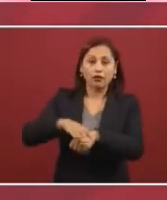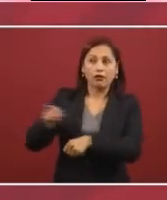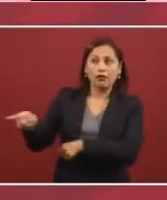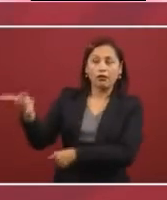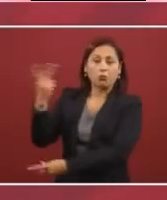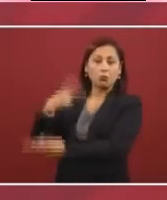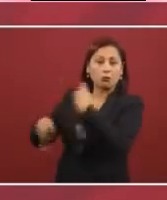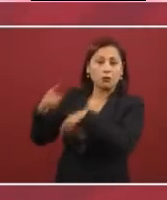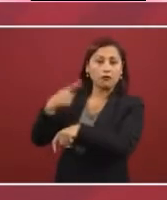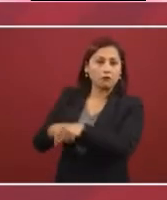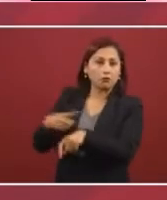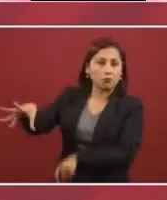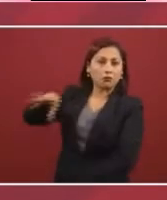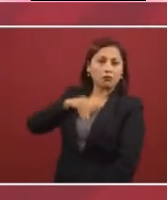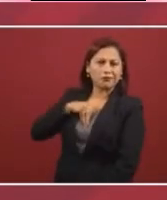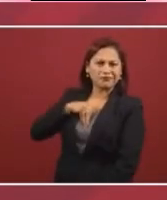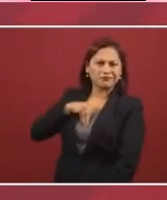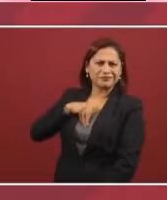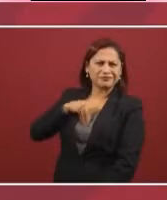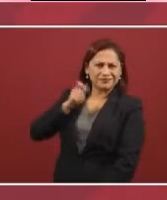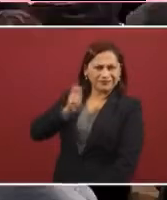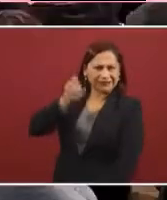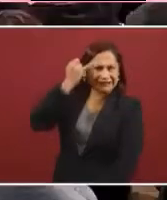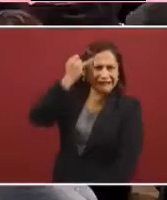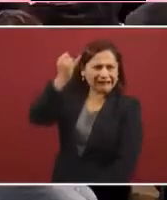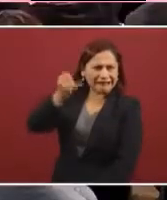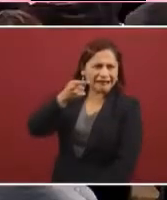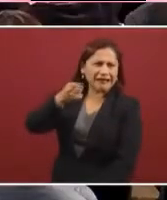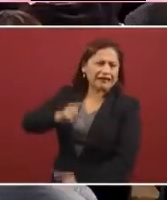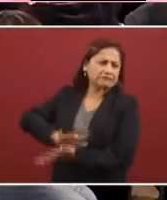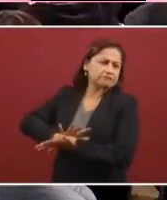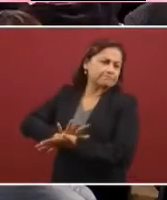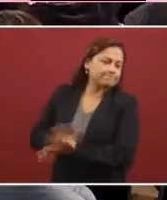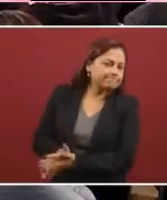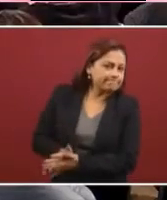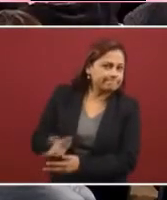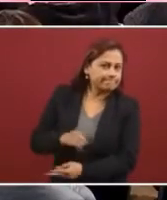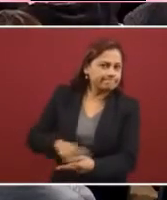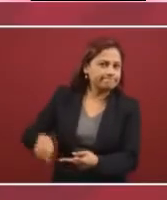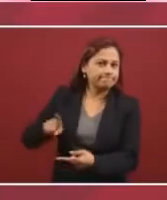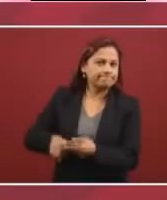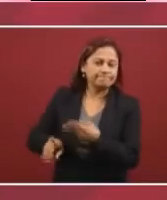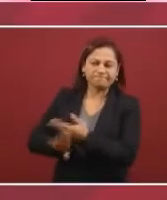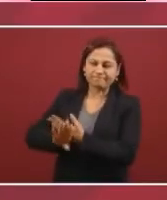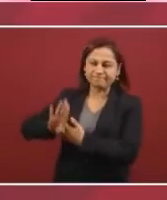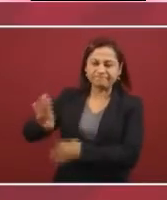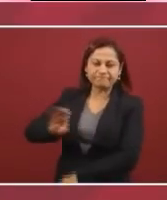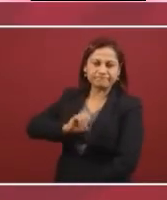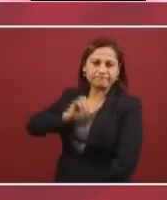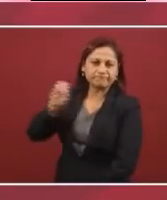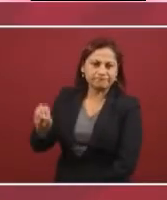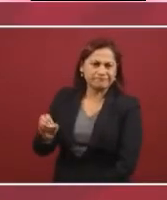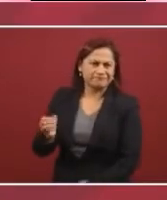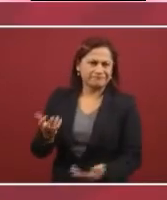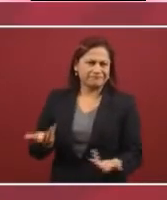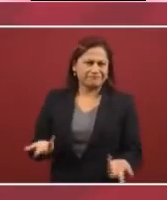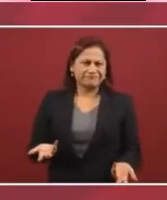That's discriminatory. It's racism. Classism.